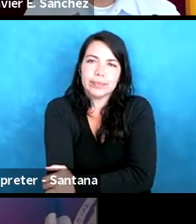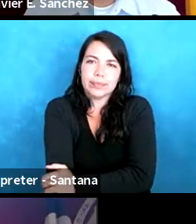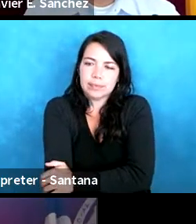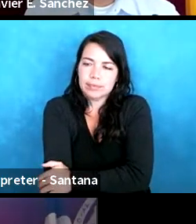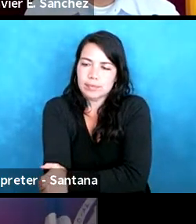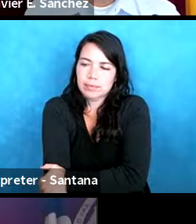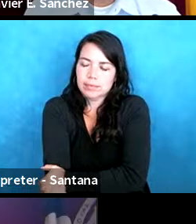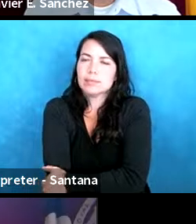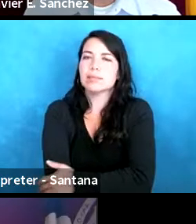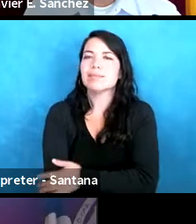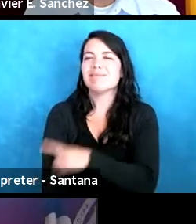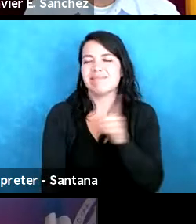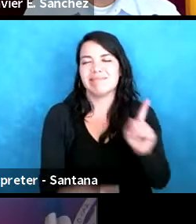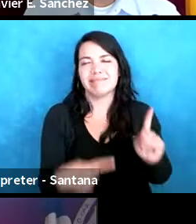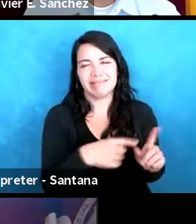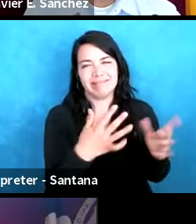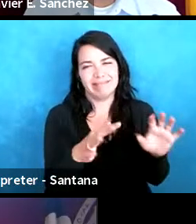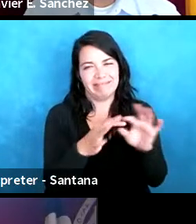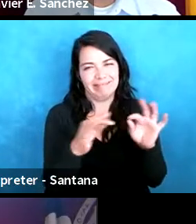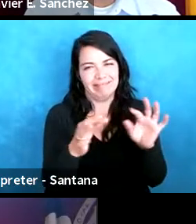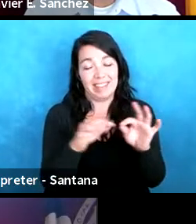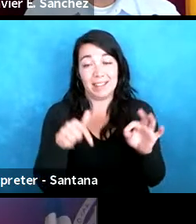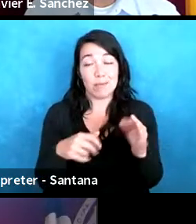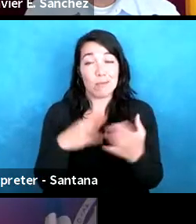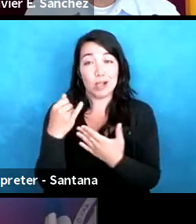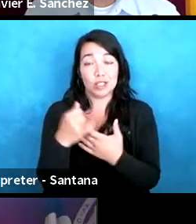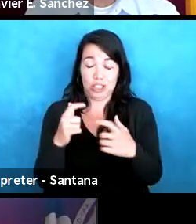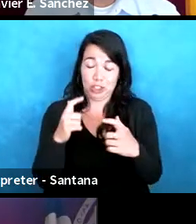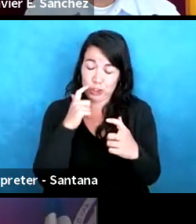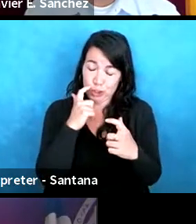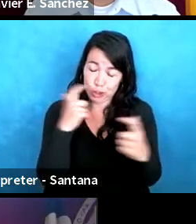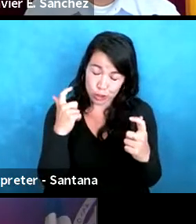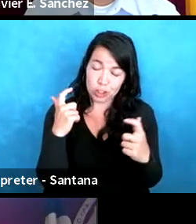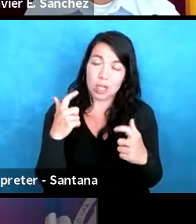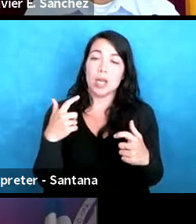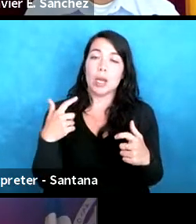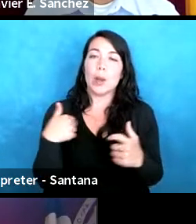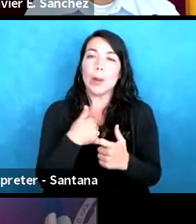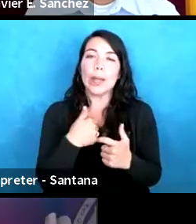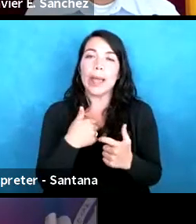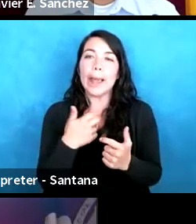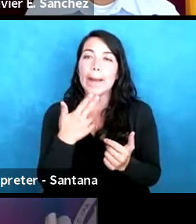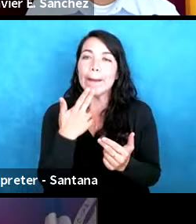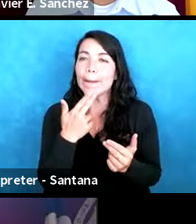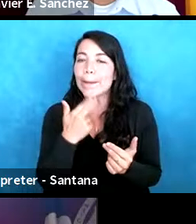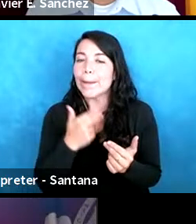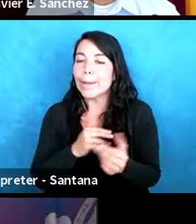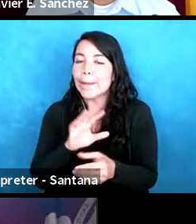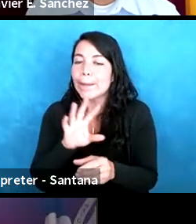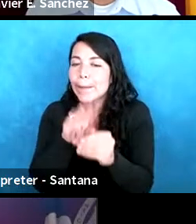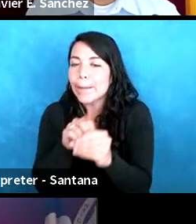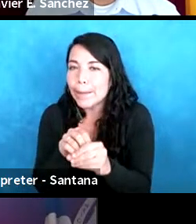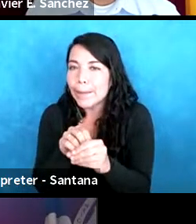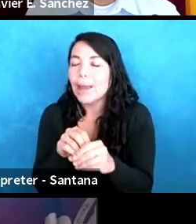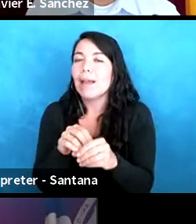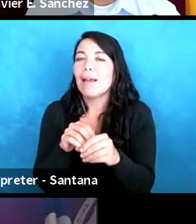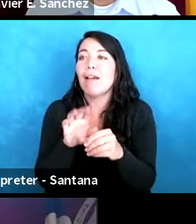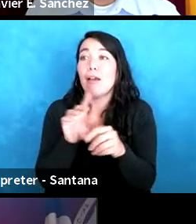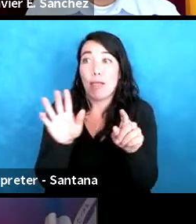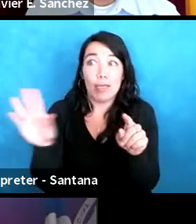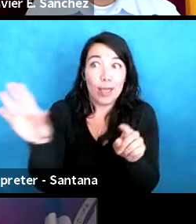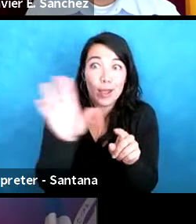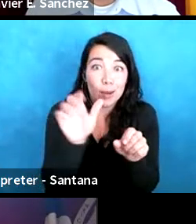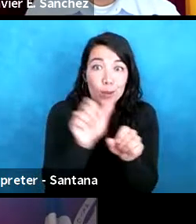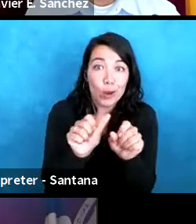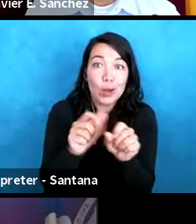project. We are a small piece of it. We benefit in that we're kind of riding the coattails of everybody else's efforts. Directly to the